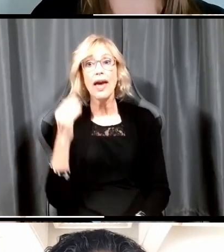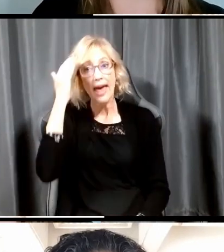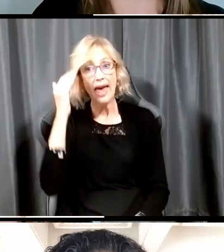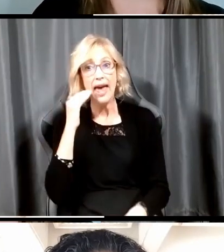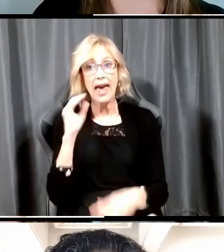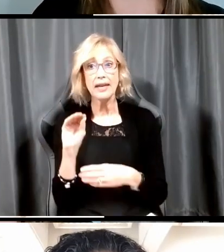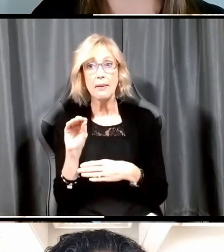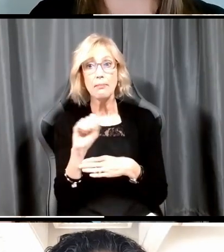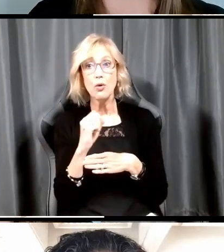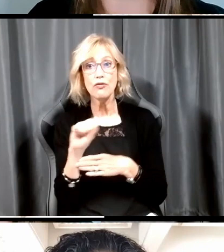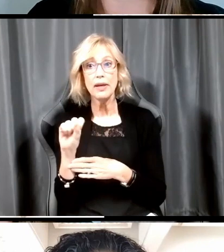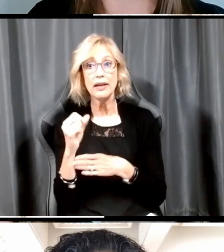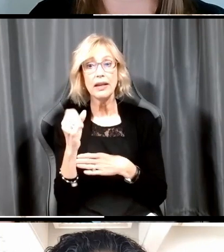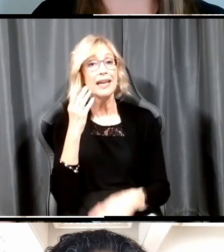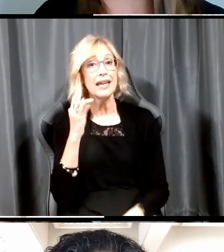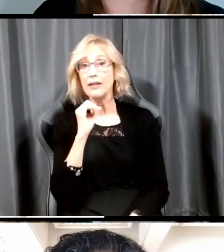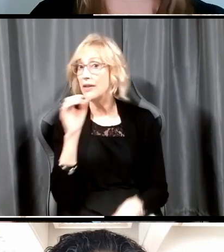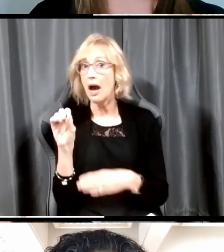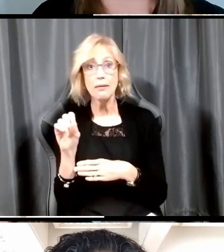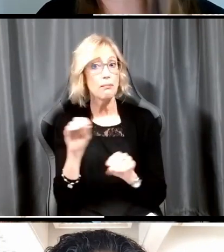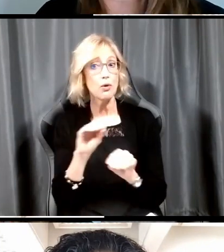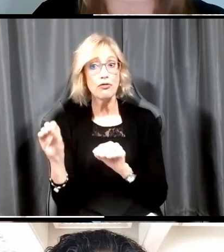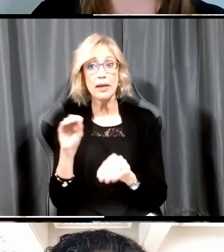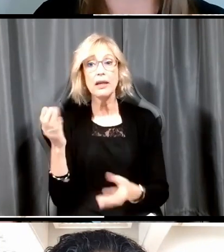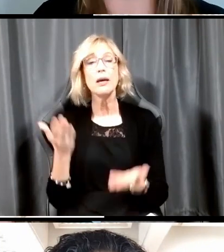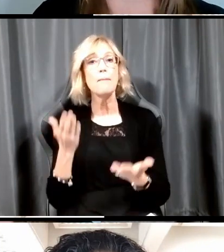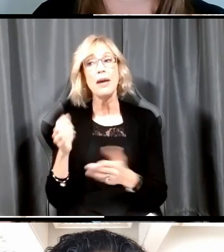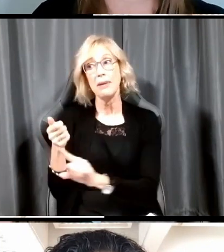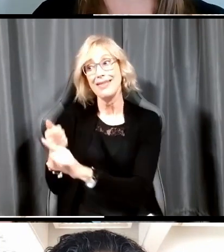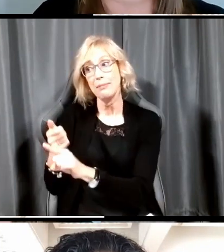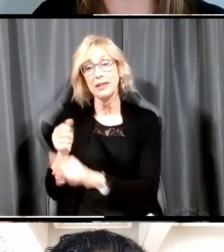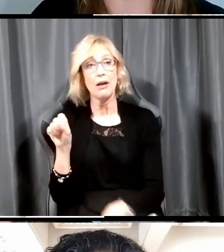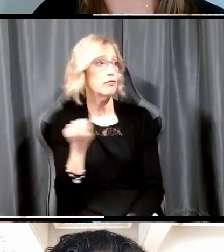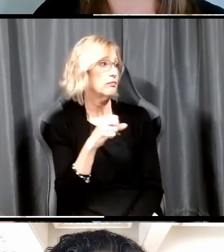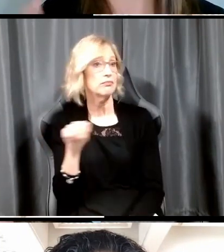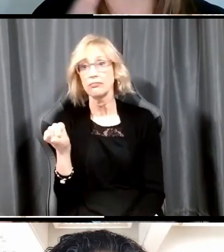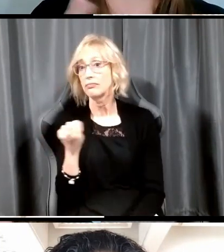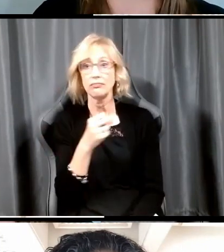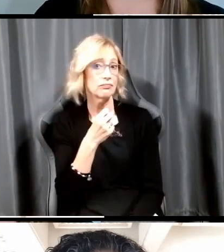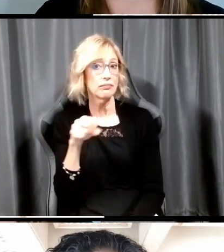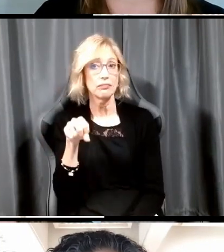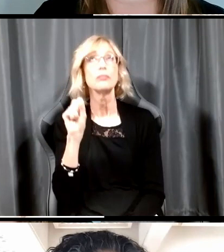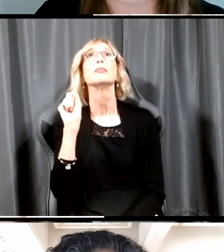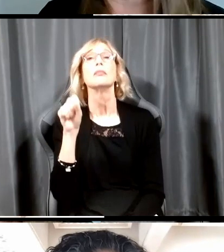some students, if they're not getting the movement that they need, they might move their head back and forth, up and down, just to try